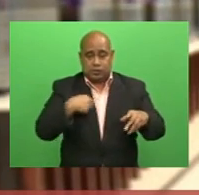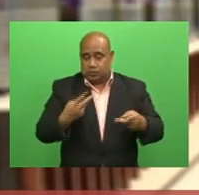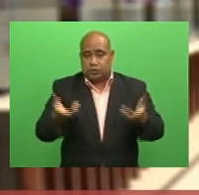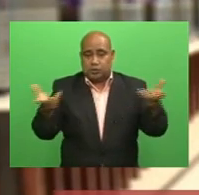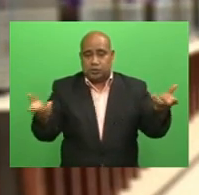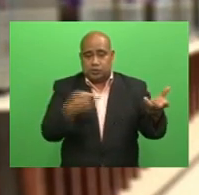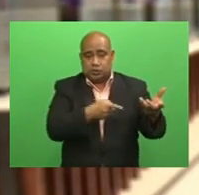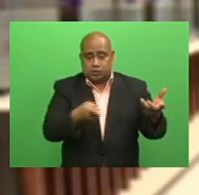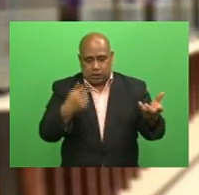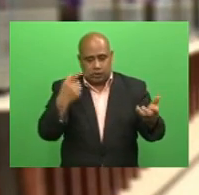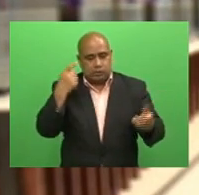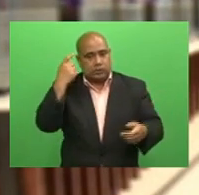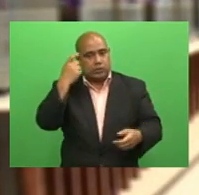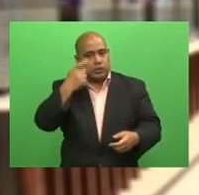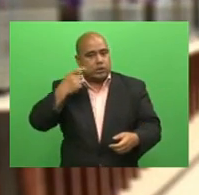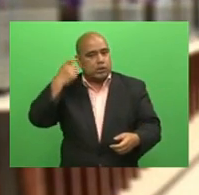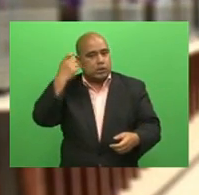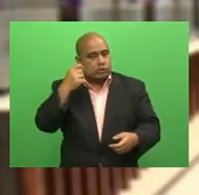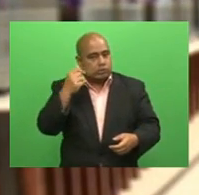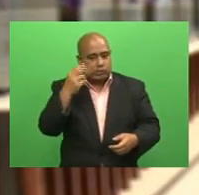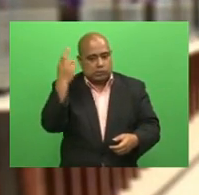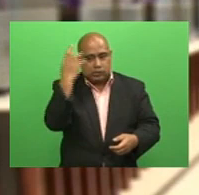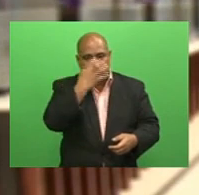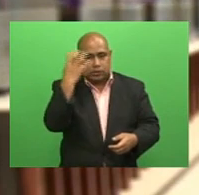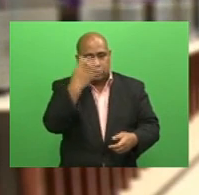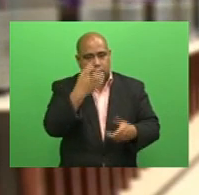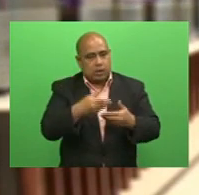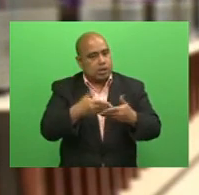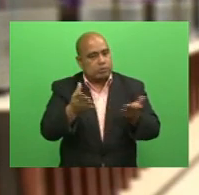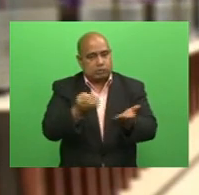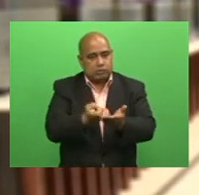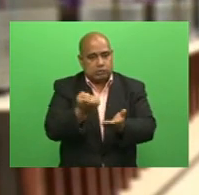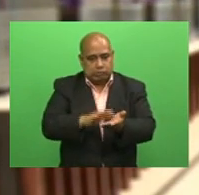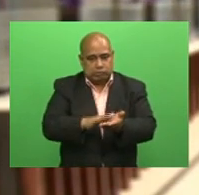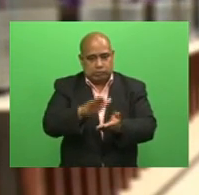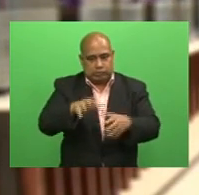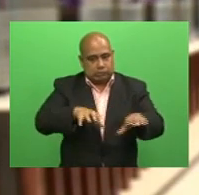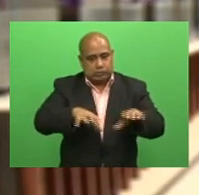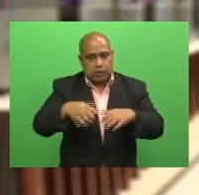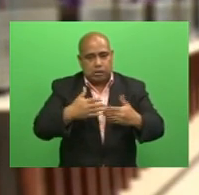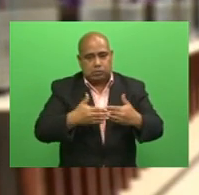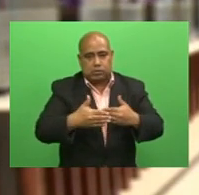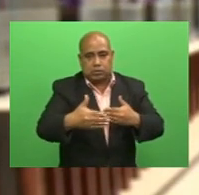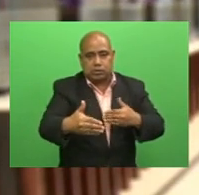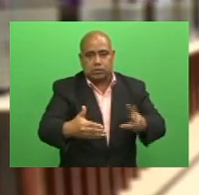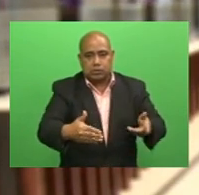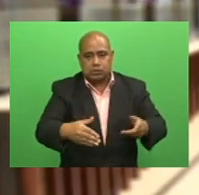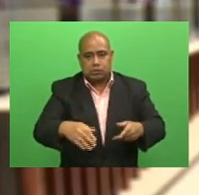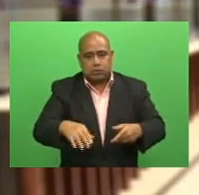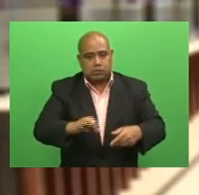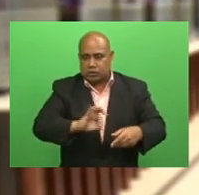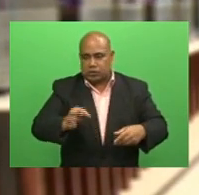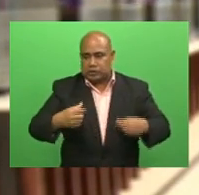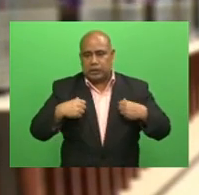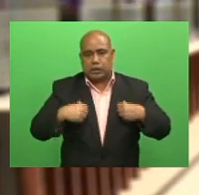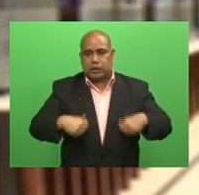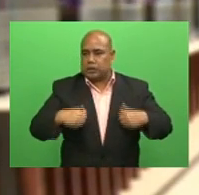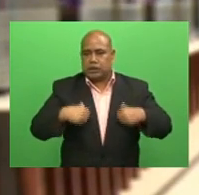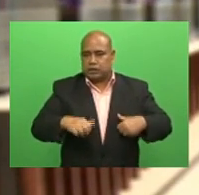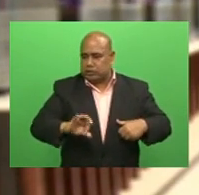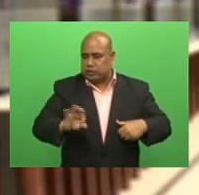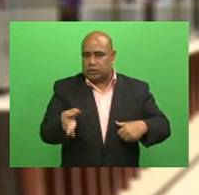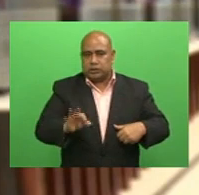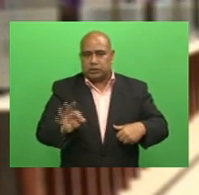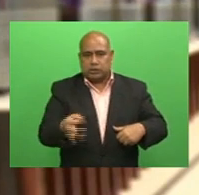the risk of reopening economic activity before a COVID-19 vaccine is developed. China is tightening the